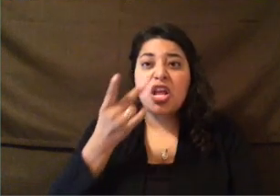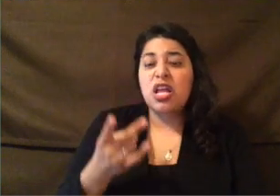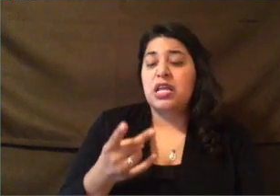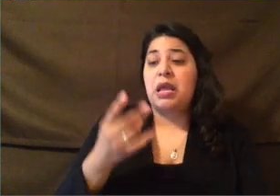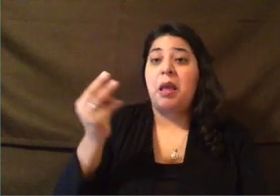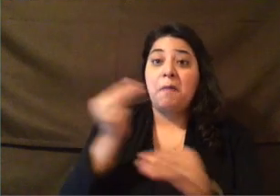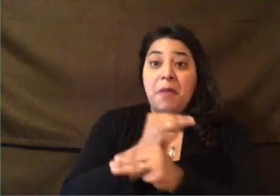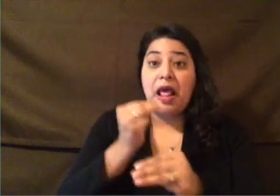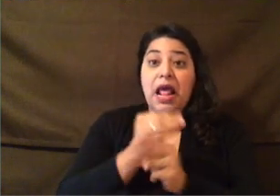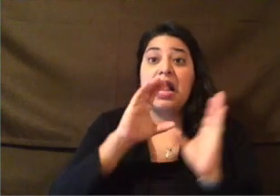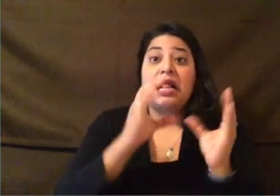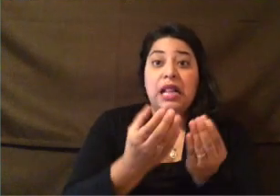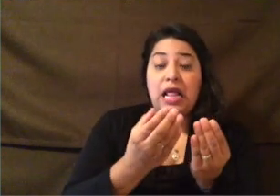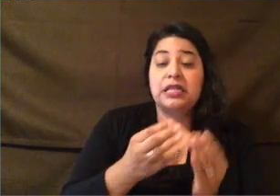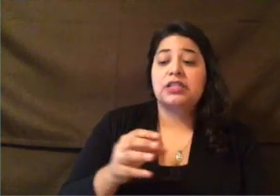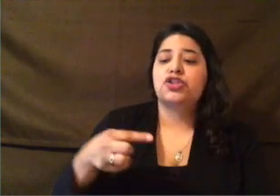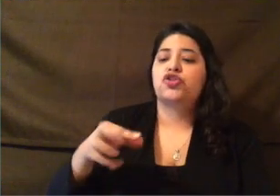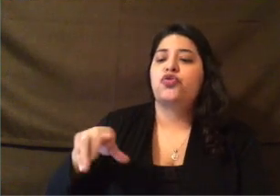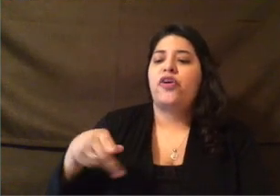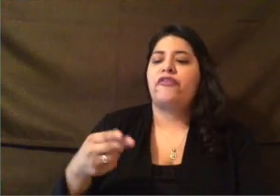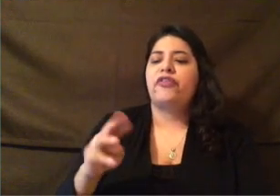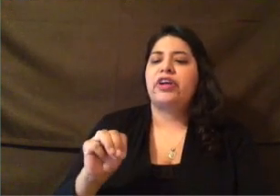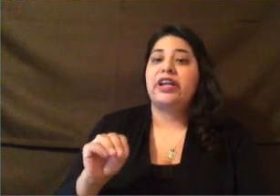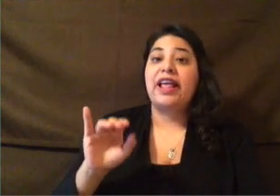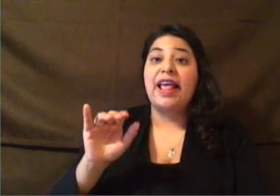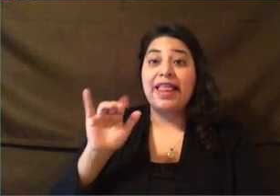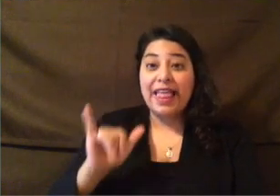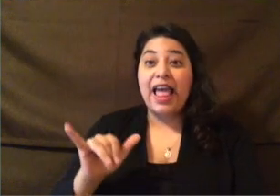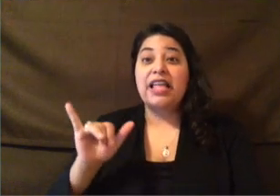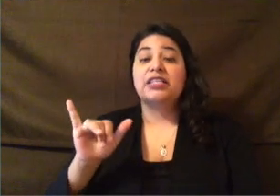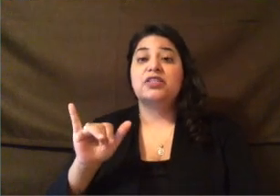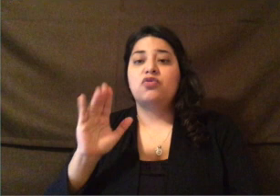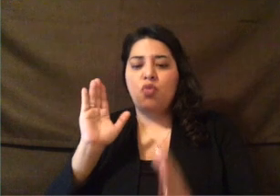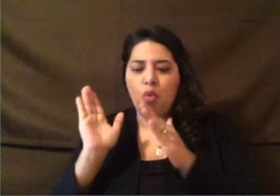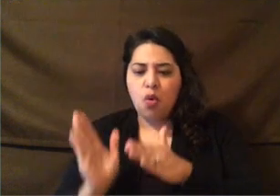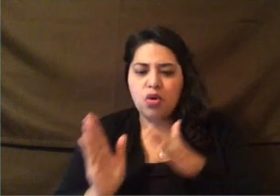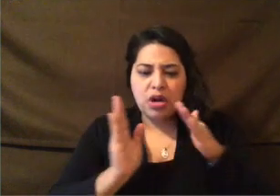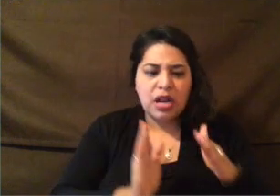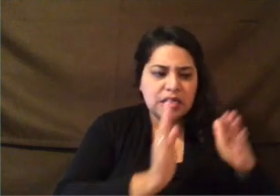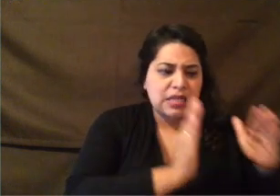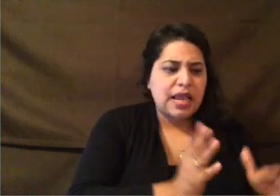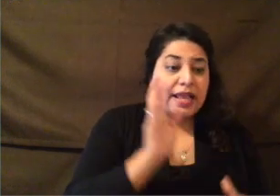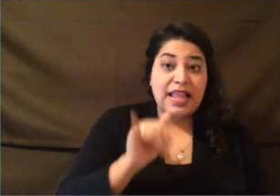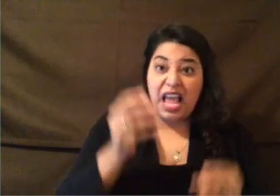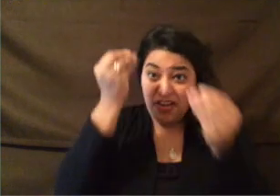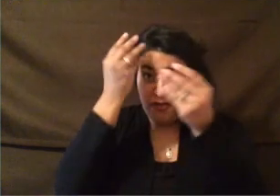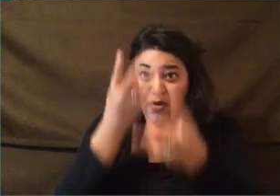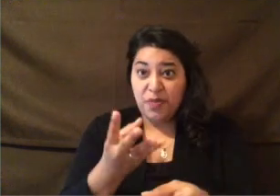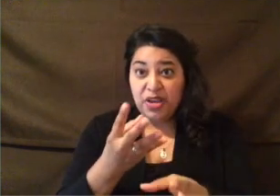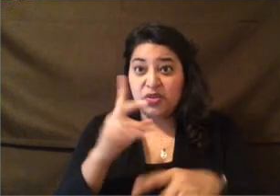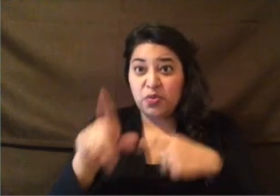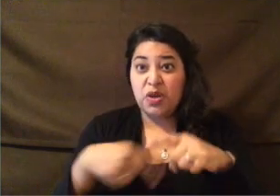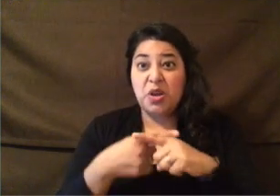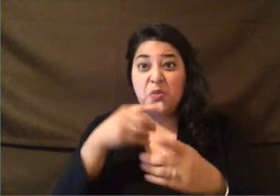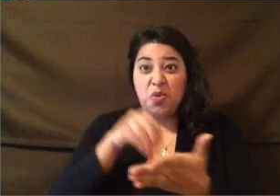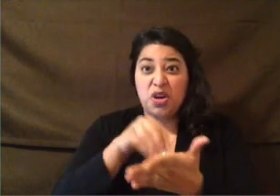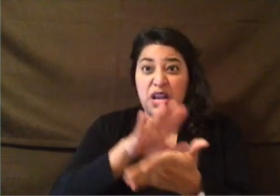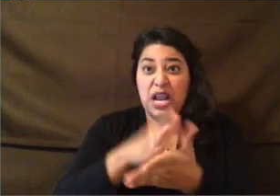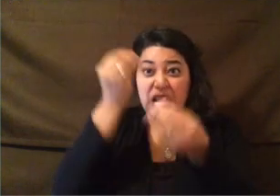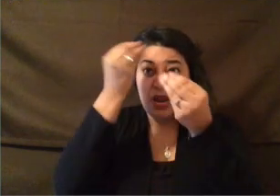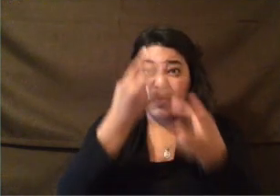It's information that you're looking at in math class. And graphing represents organizing that information. So when you